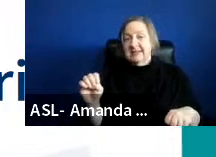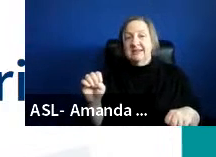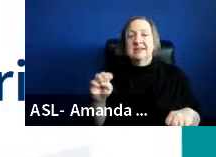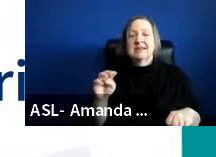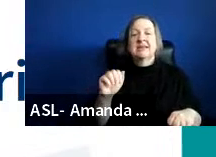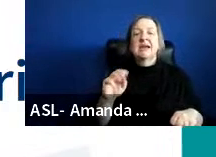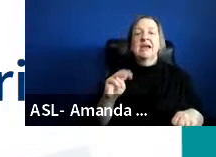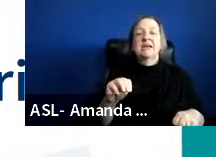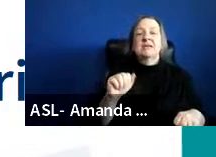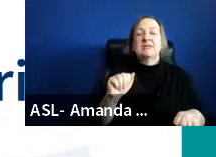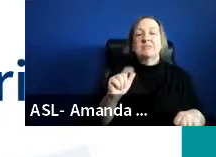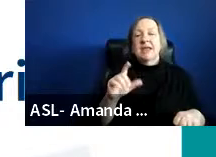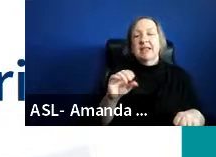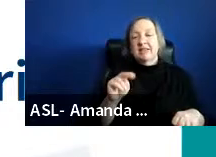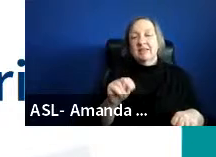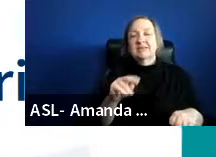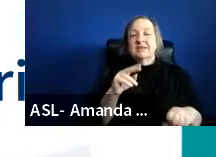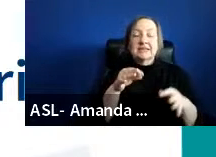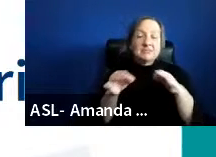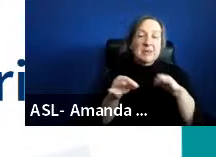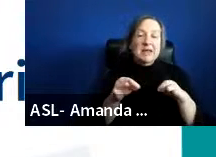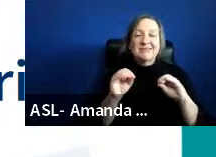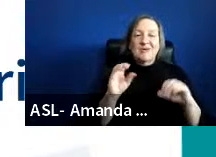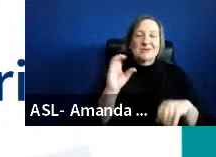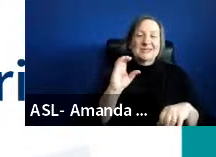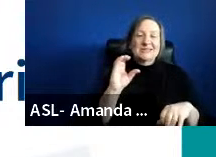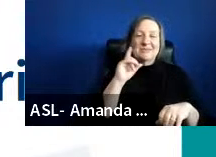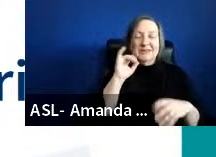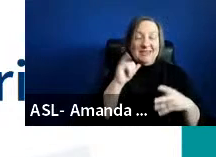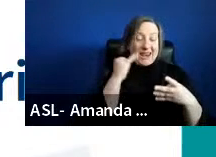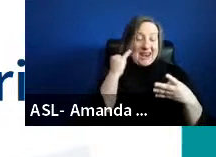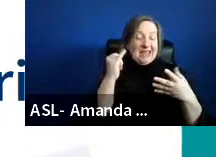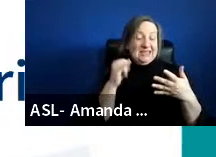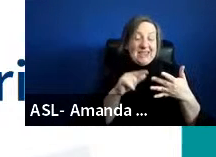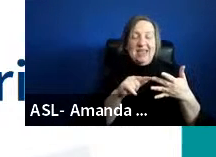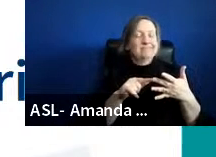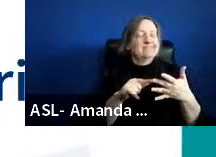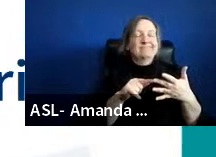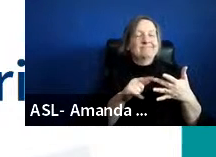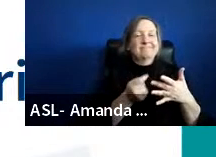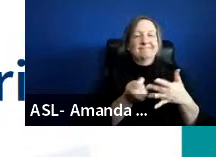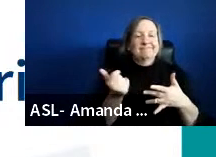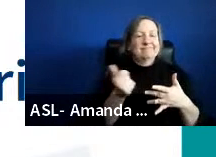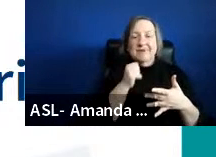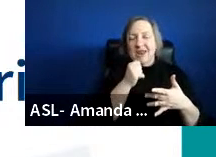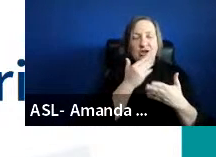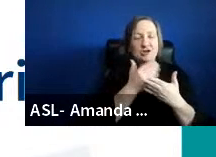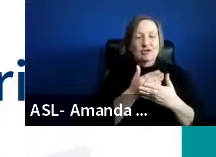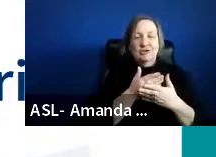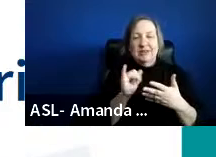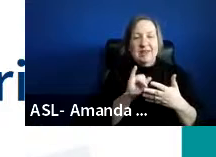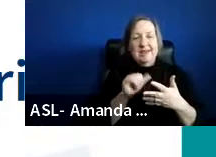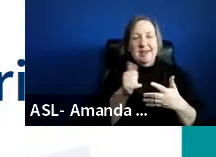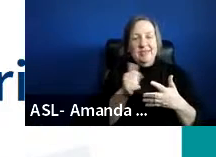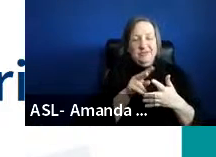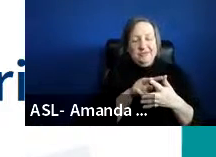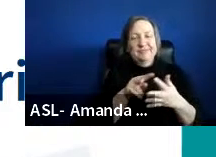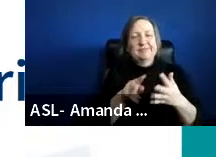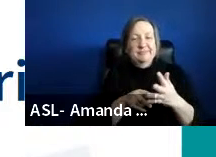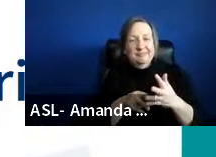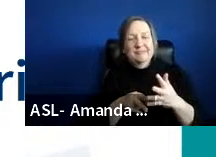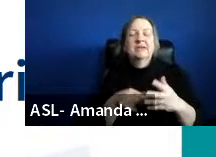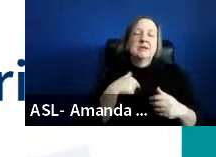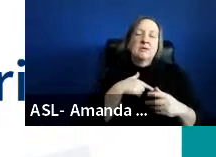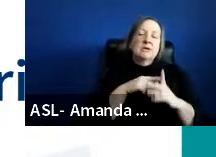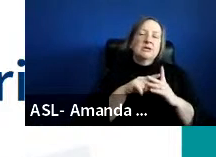that there's no C here because it's an idea that we began to study and realized that it just wasn't as strong as the other four. And so we began